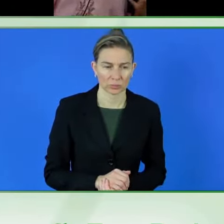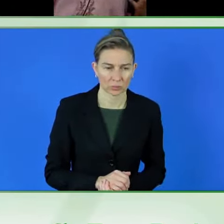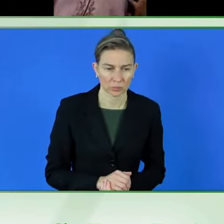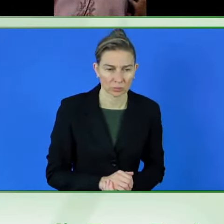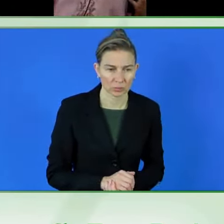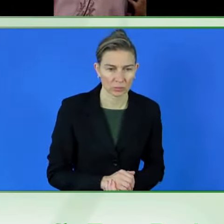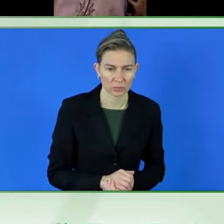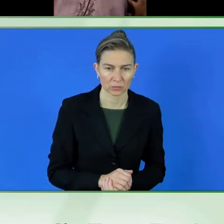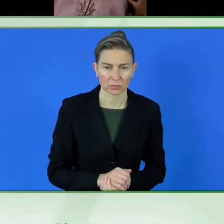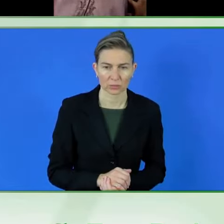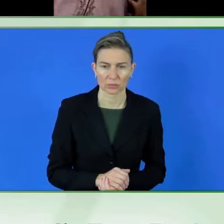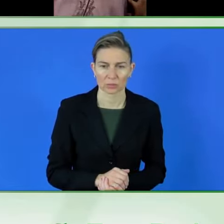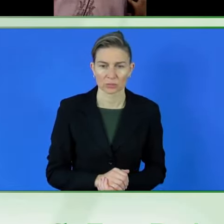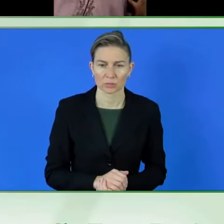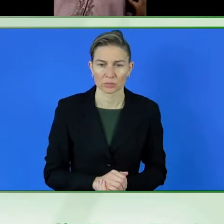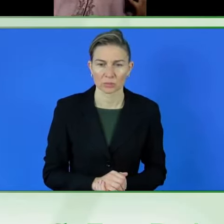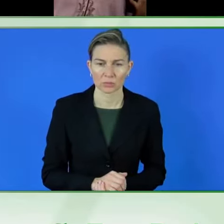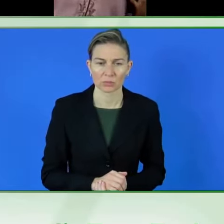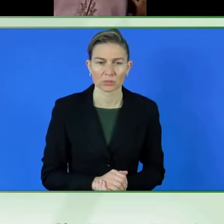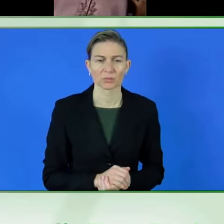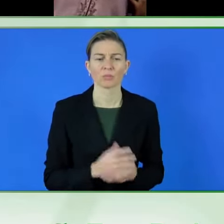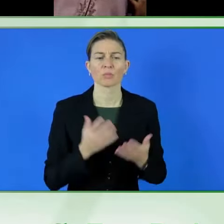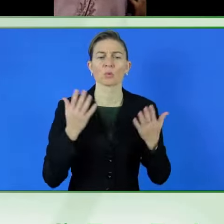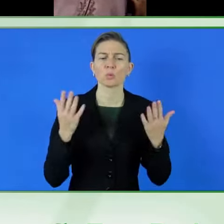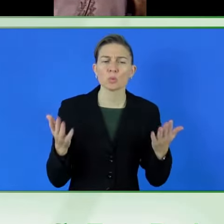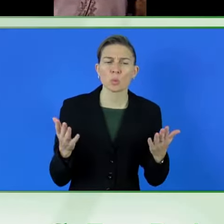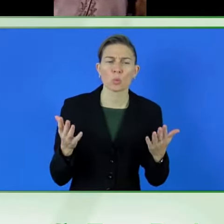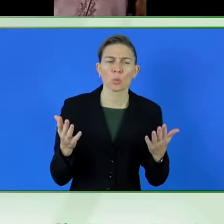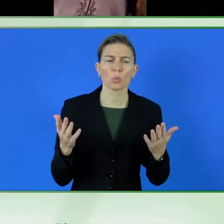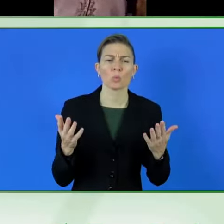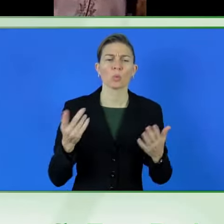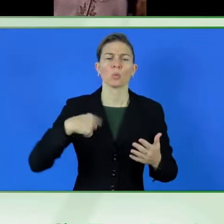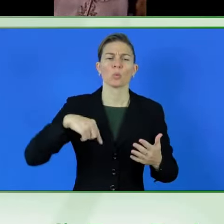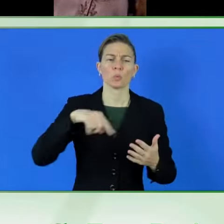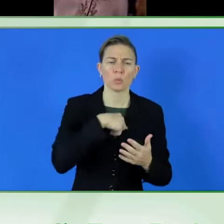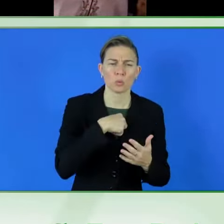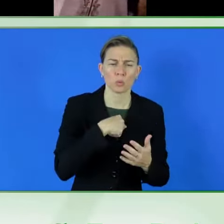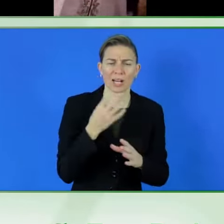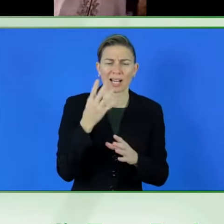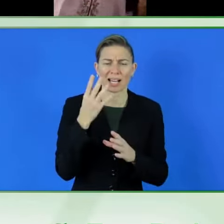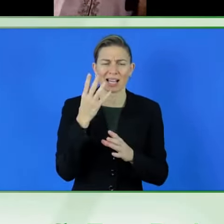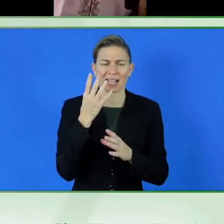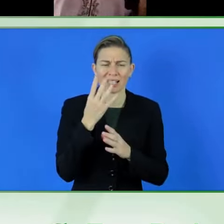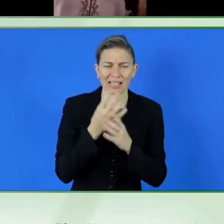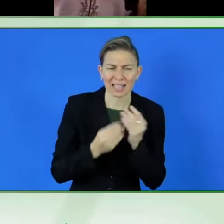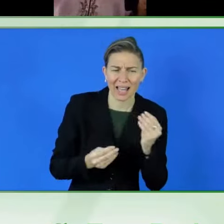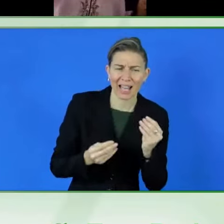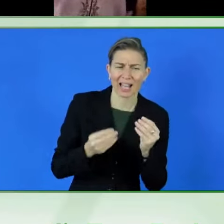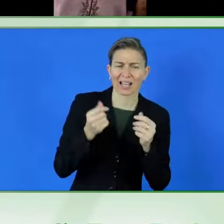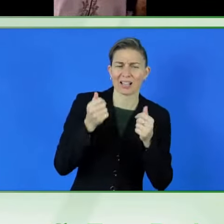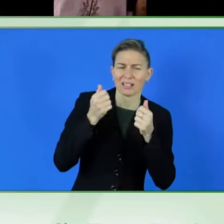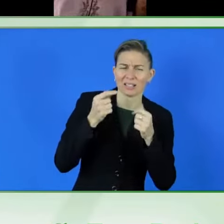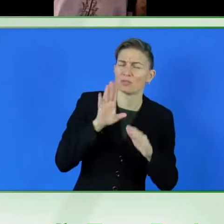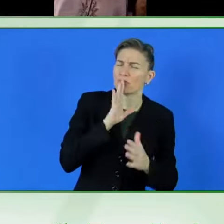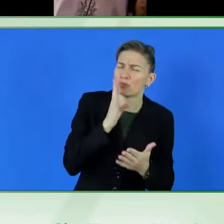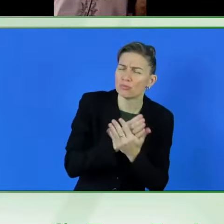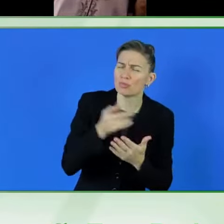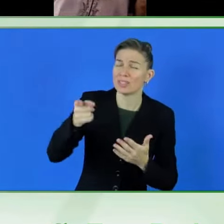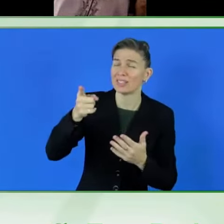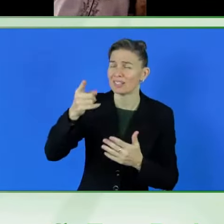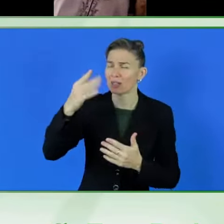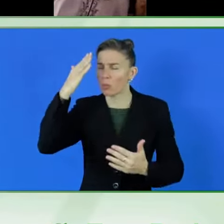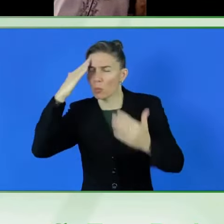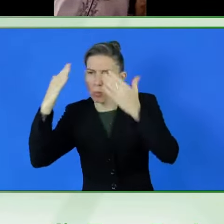and sensitivity among the people and government officials, lack of knowledge and training